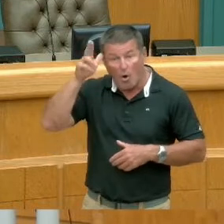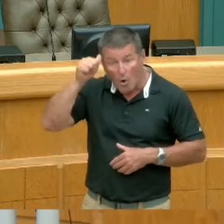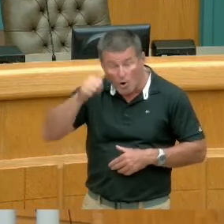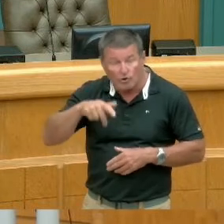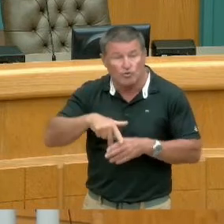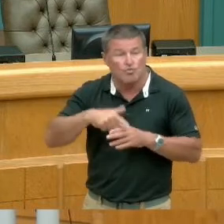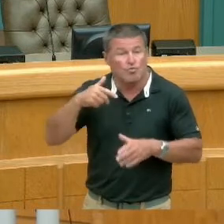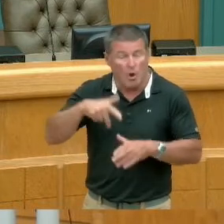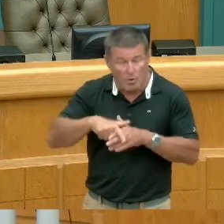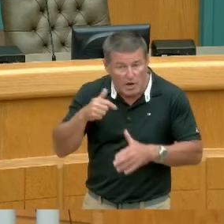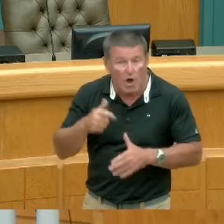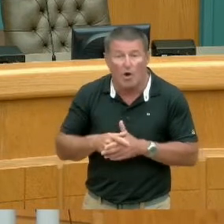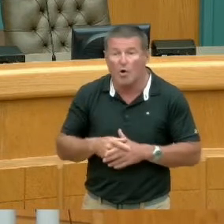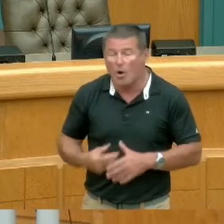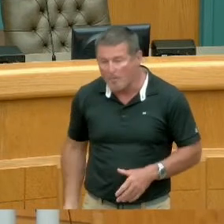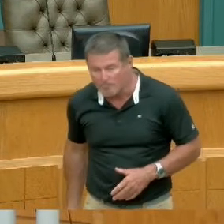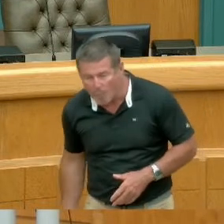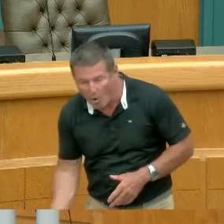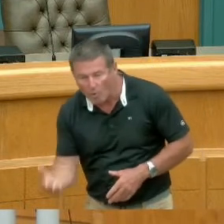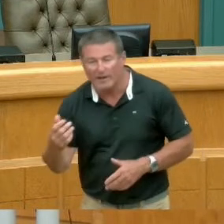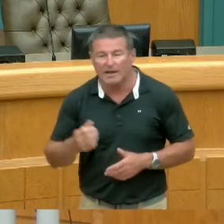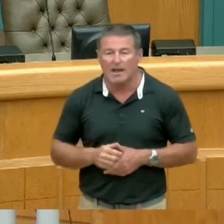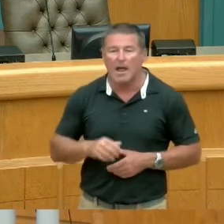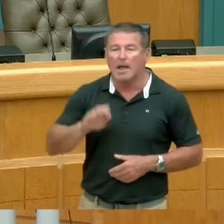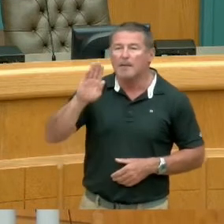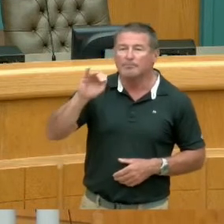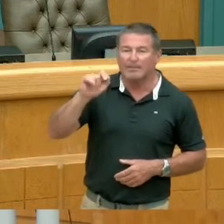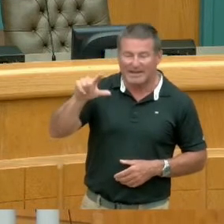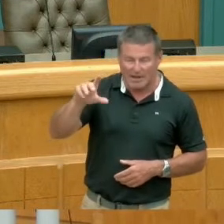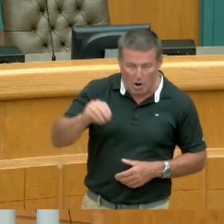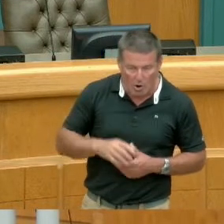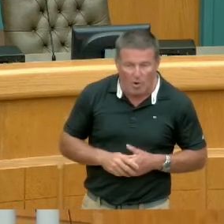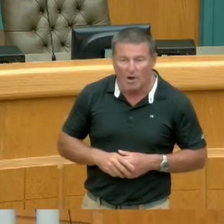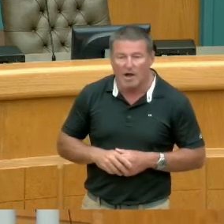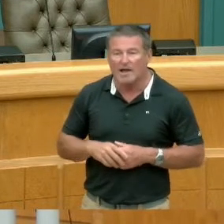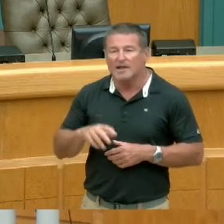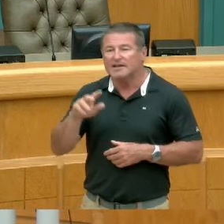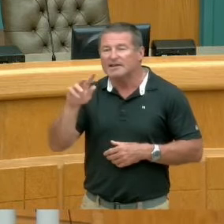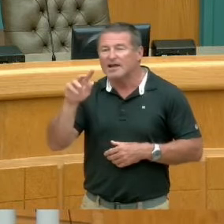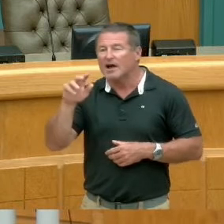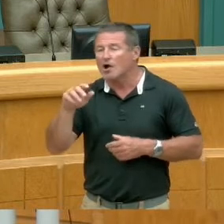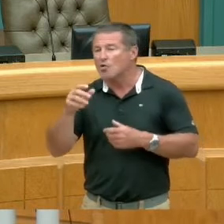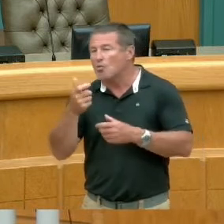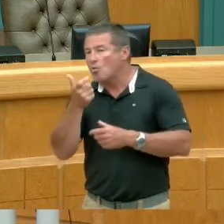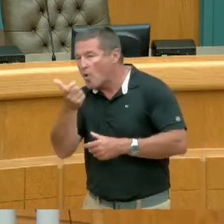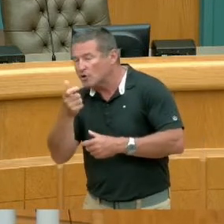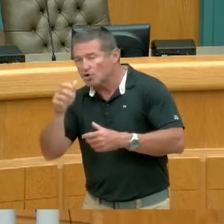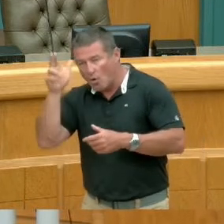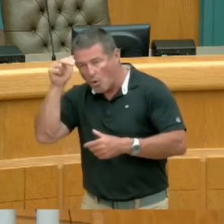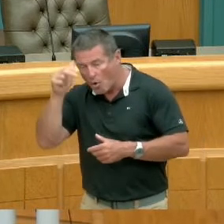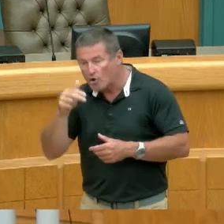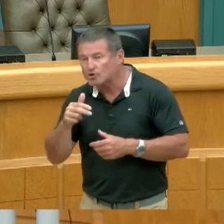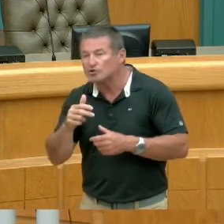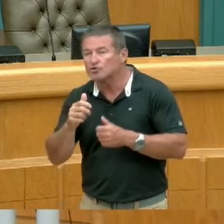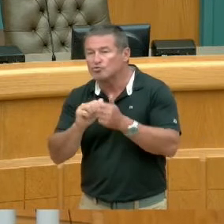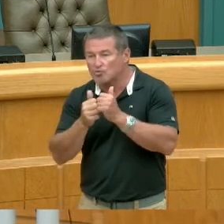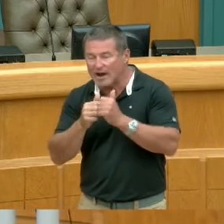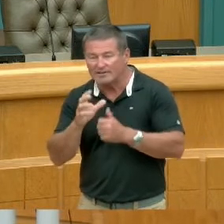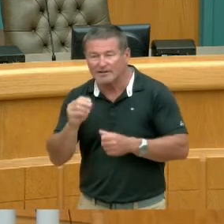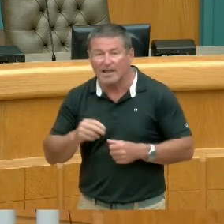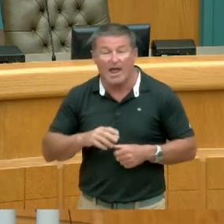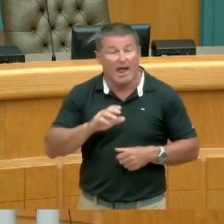alleys, bingo halls, simulcast racing and skating rinks, bars and wine tasting events, and aquariums and